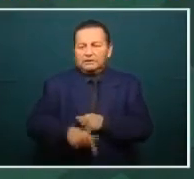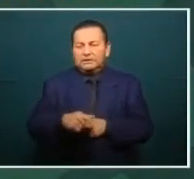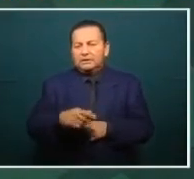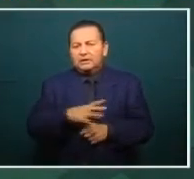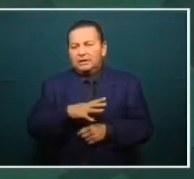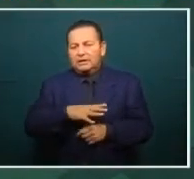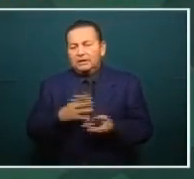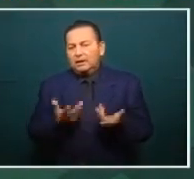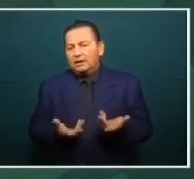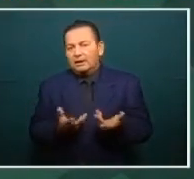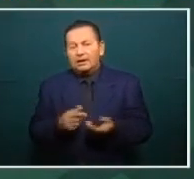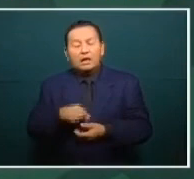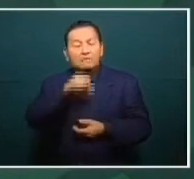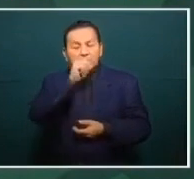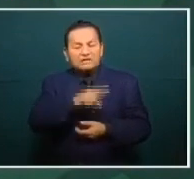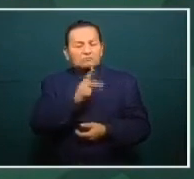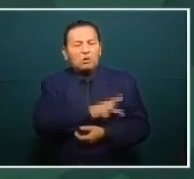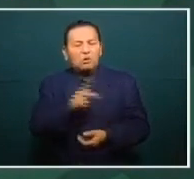the economy.